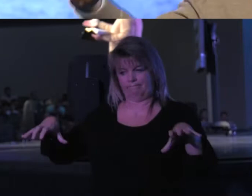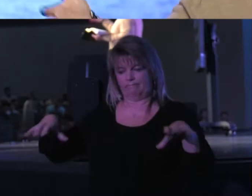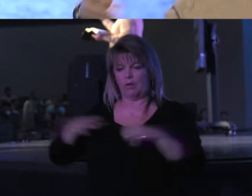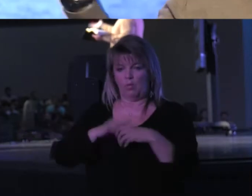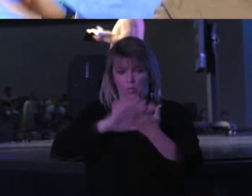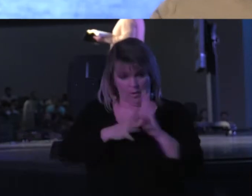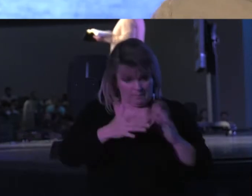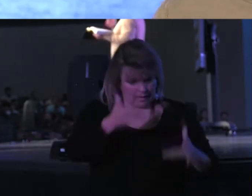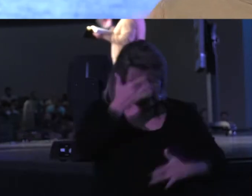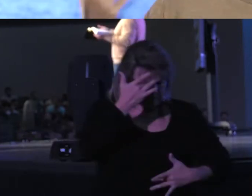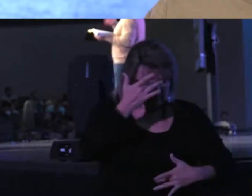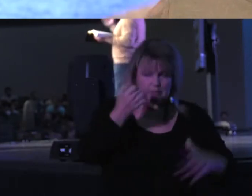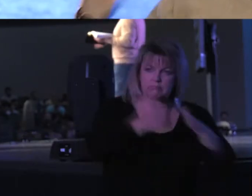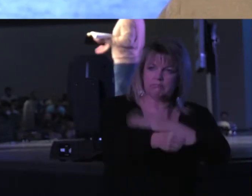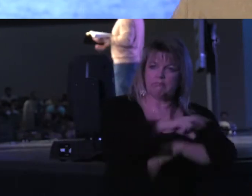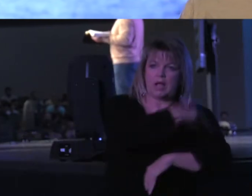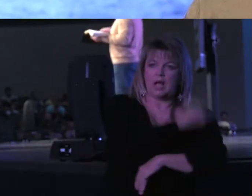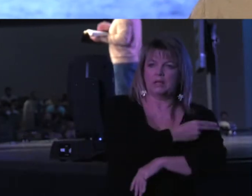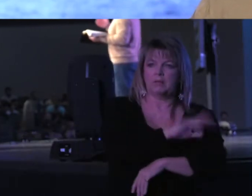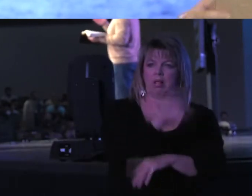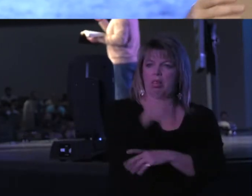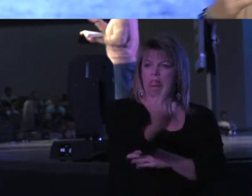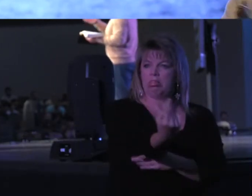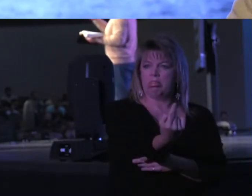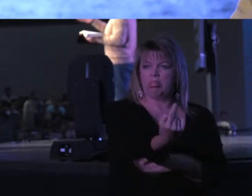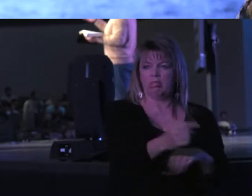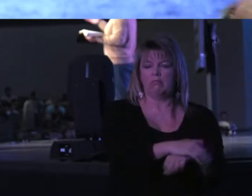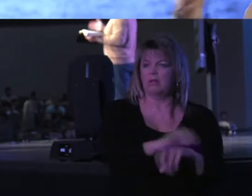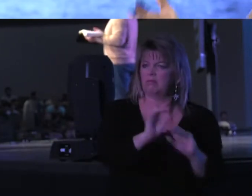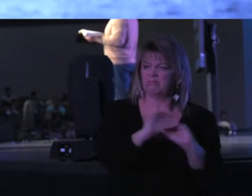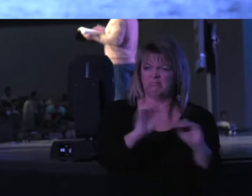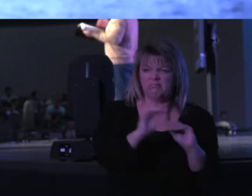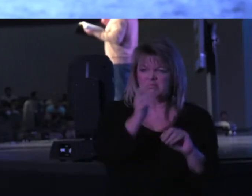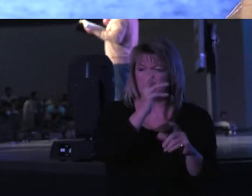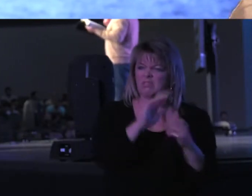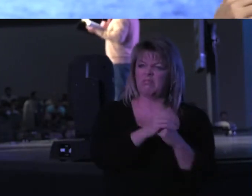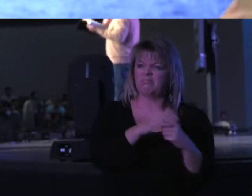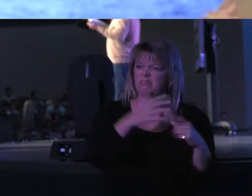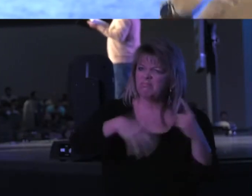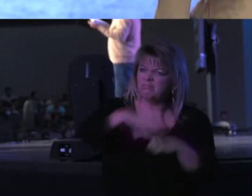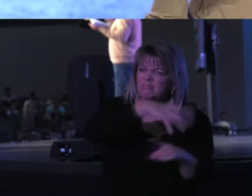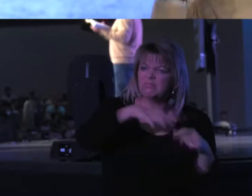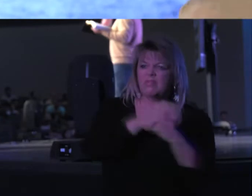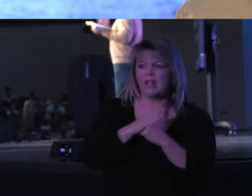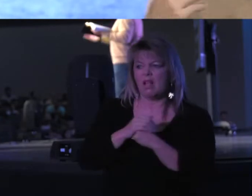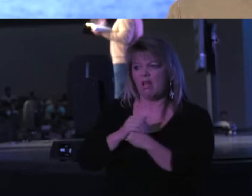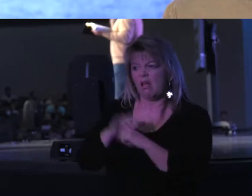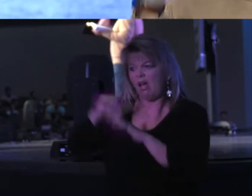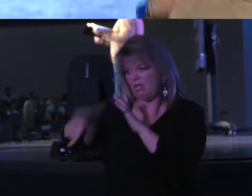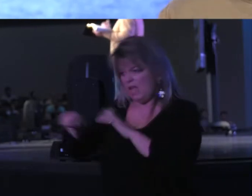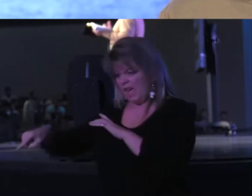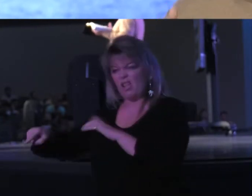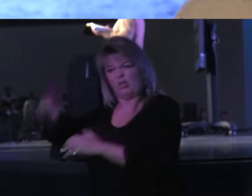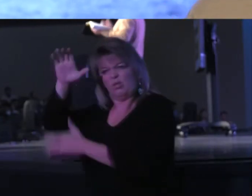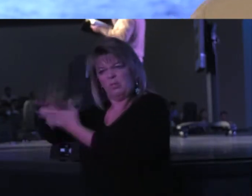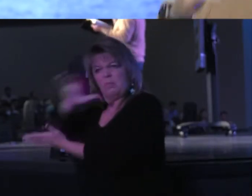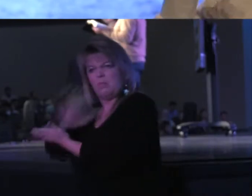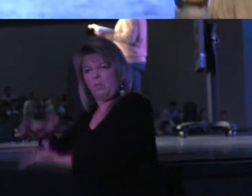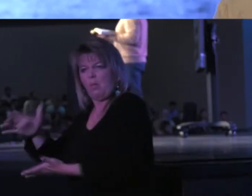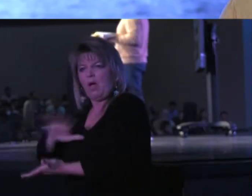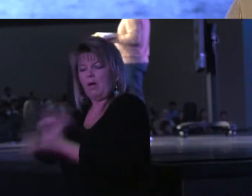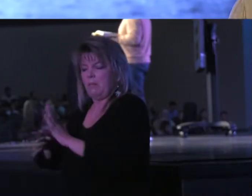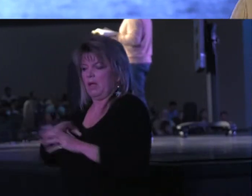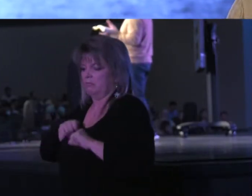ill and die in the hospital with no one around them. Only just a matter of days later, the spouse grows so weary and so